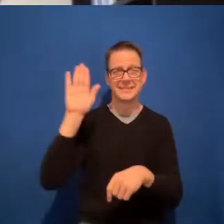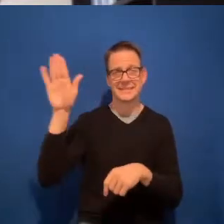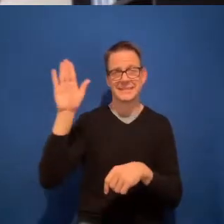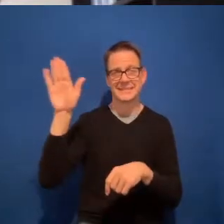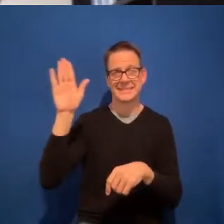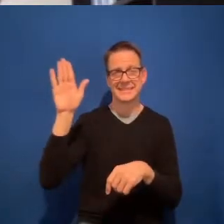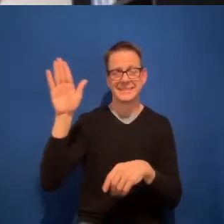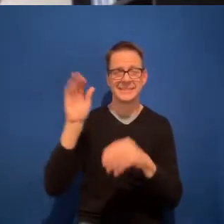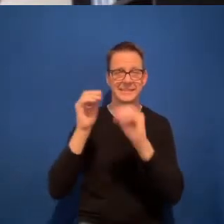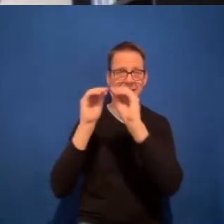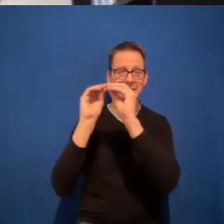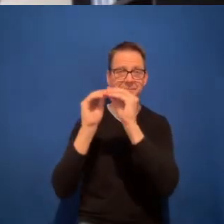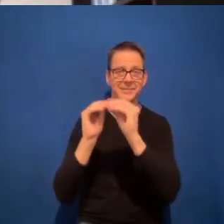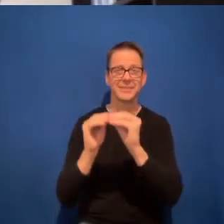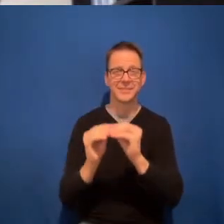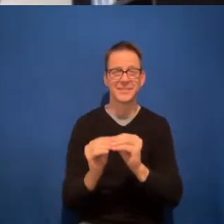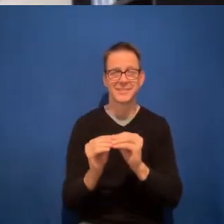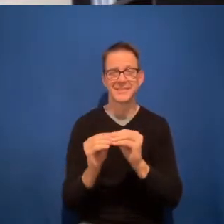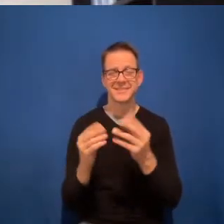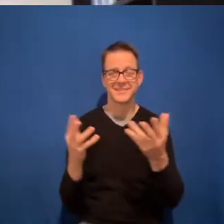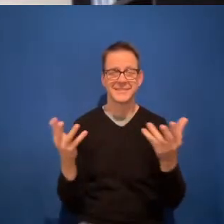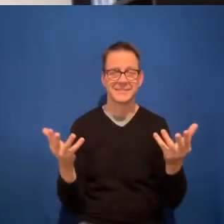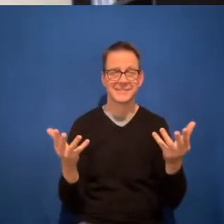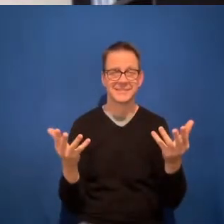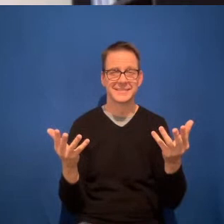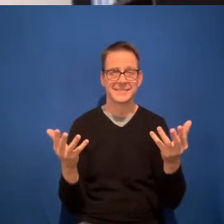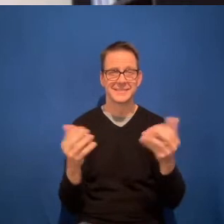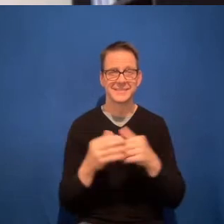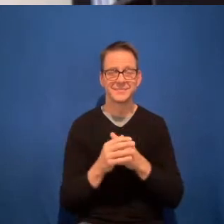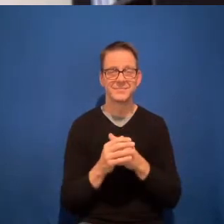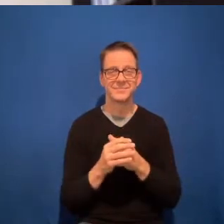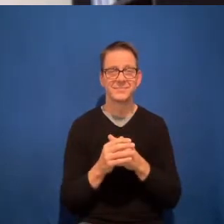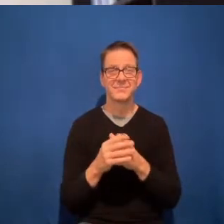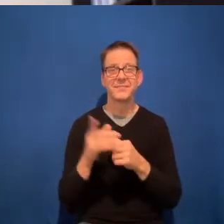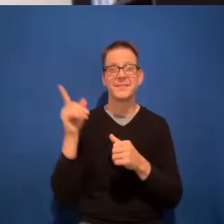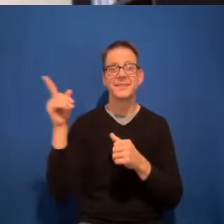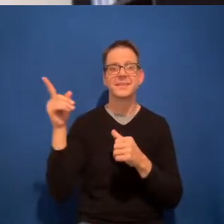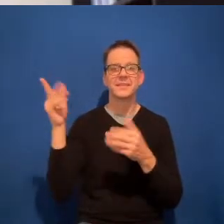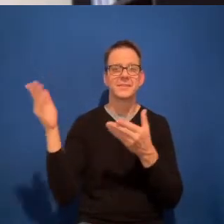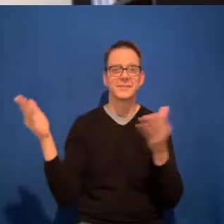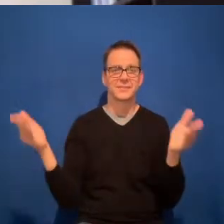numbers, and so when they introduced TELUS Babylon Health,